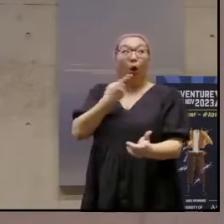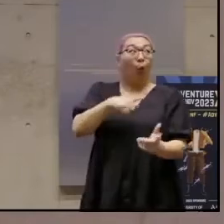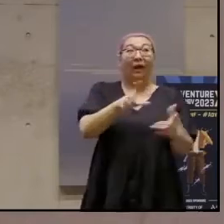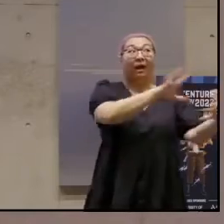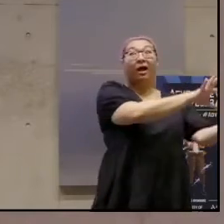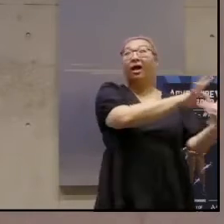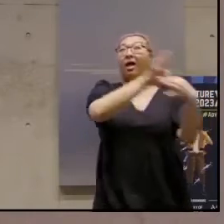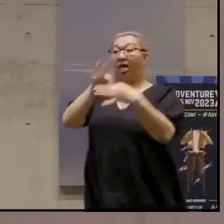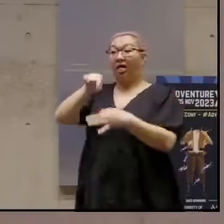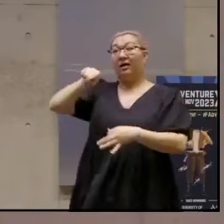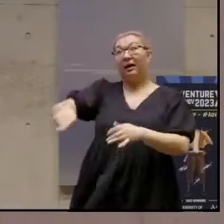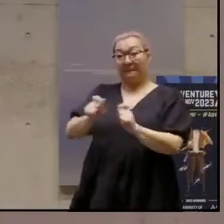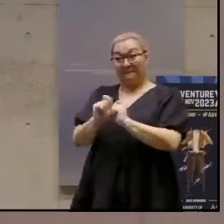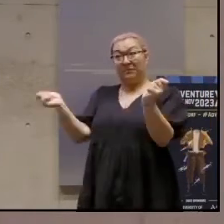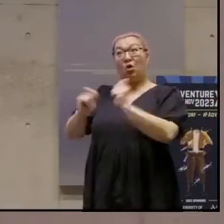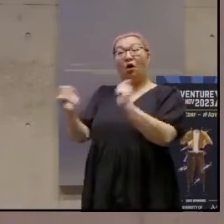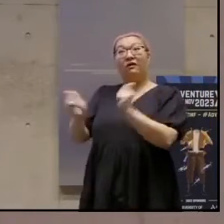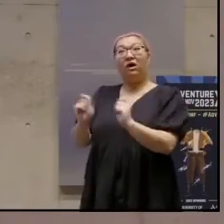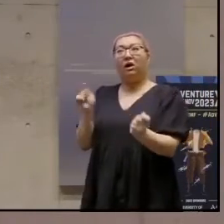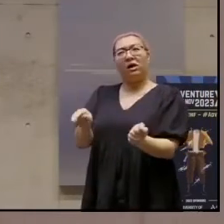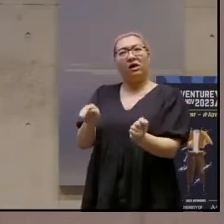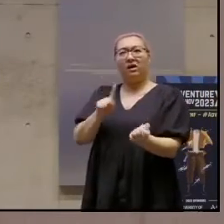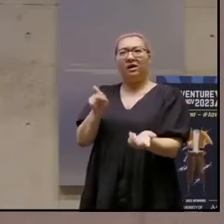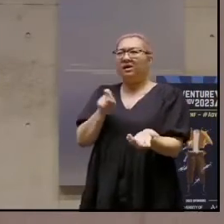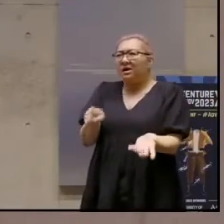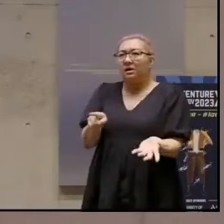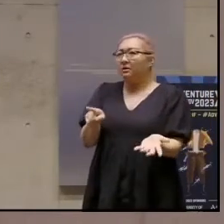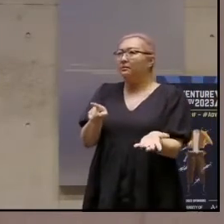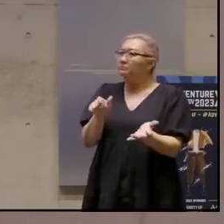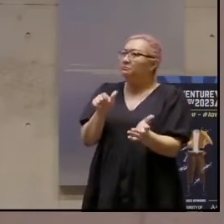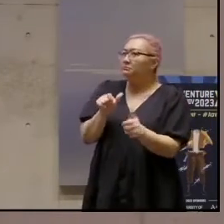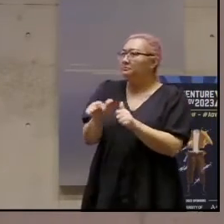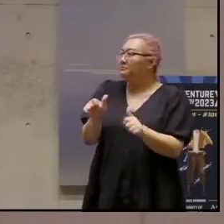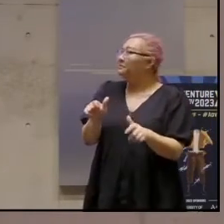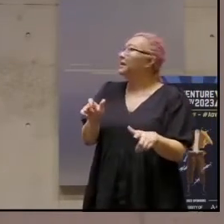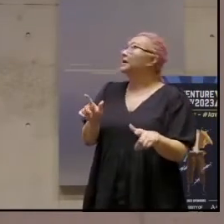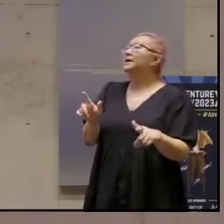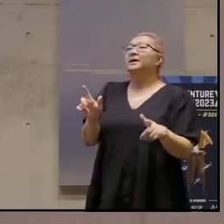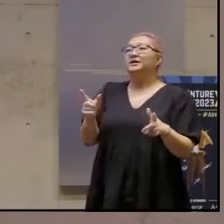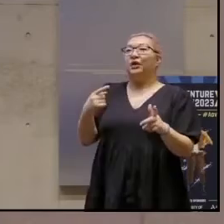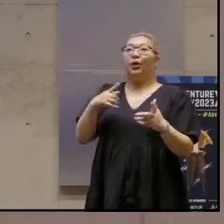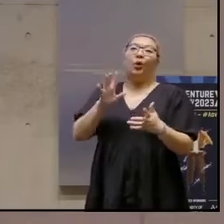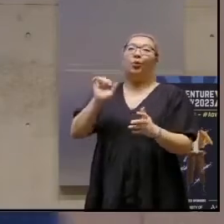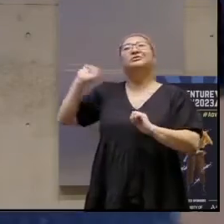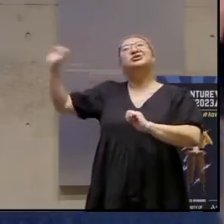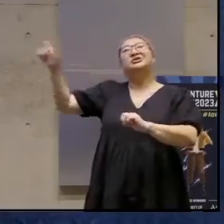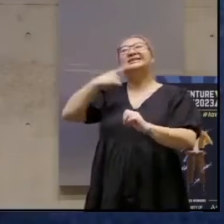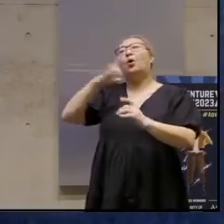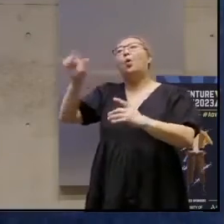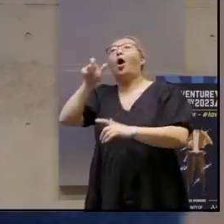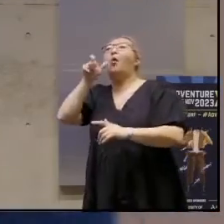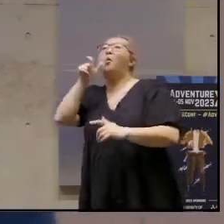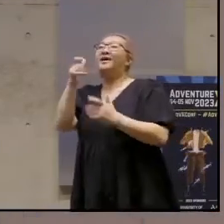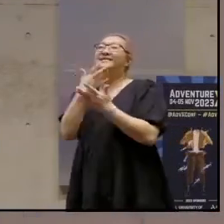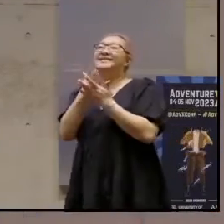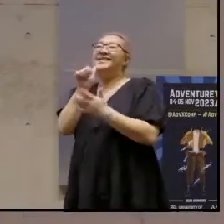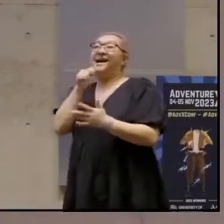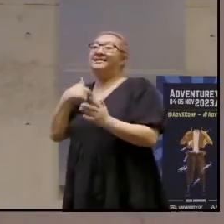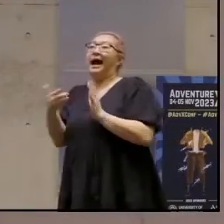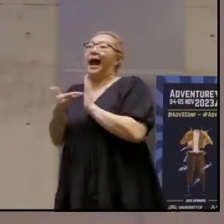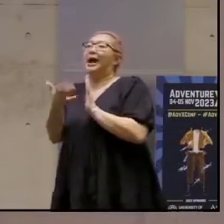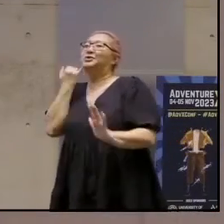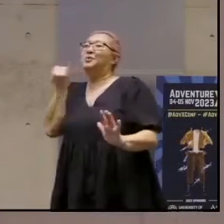pages? This is from her point of view, minus the swearing. The swearing is all mine. I have to add something, right? Okay? So she questions